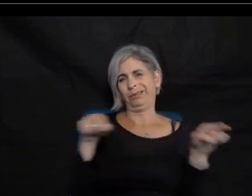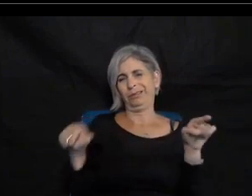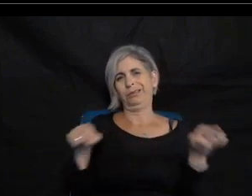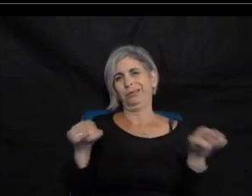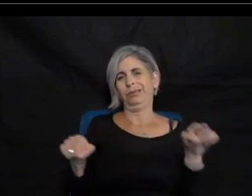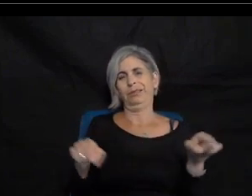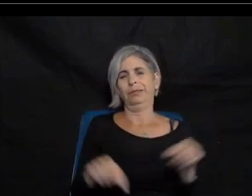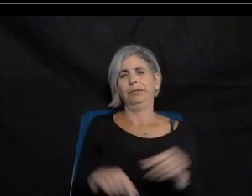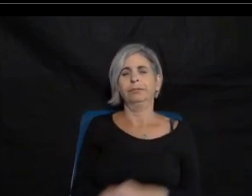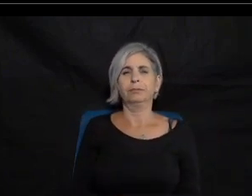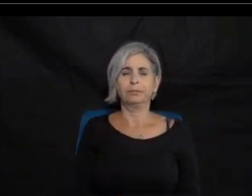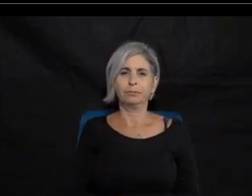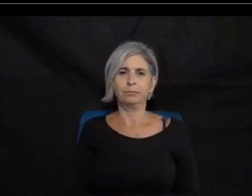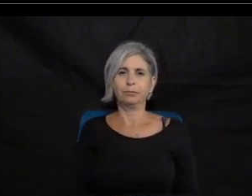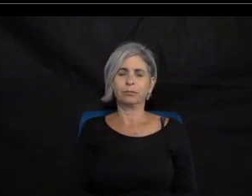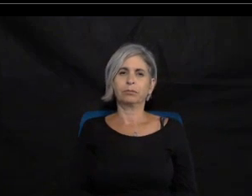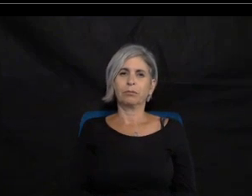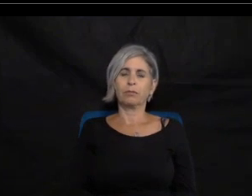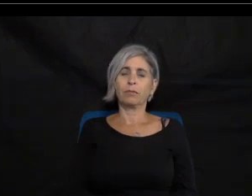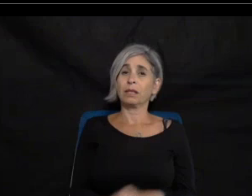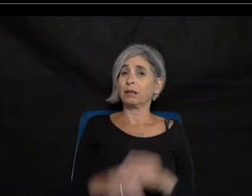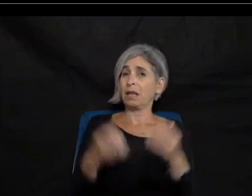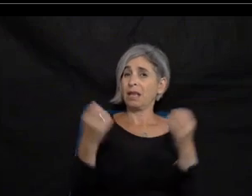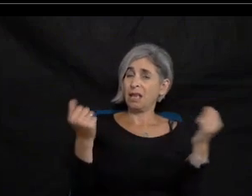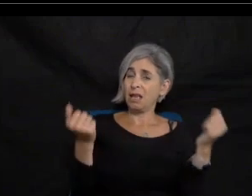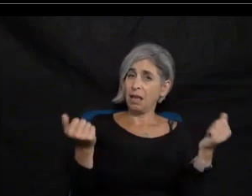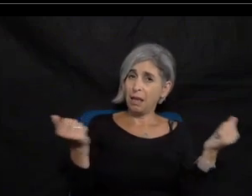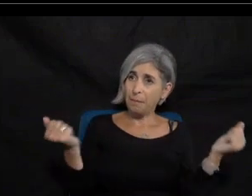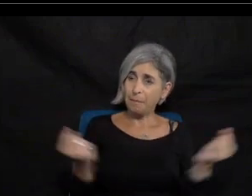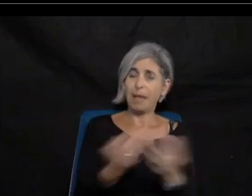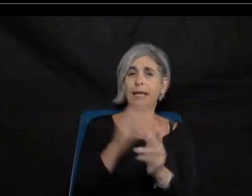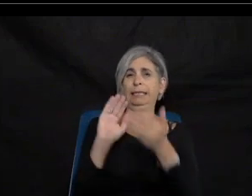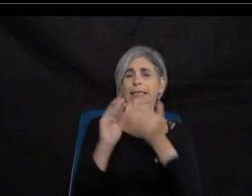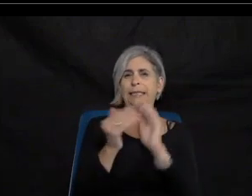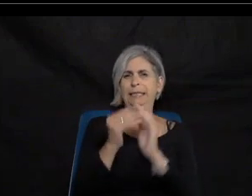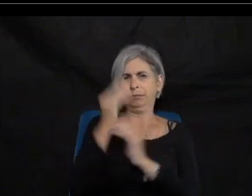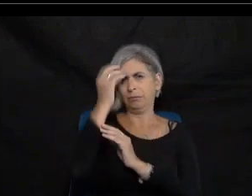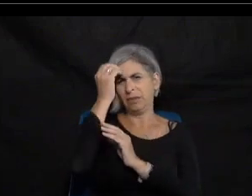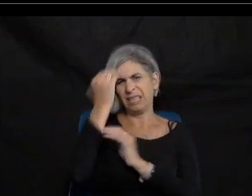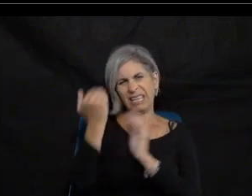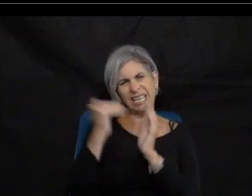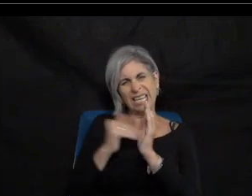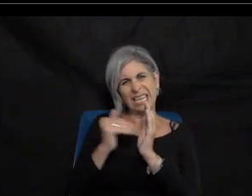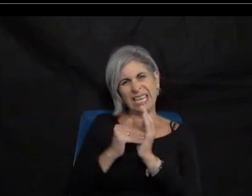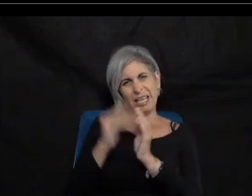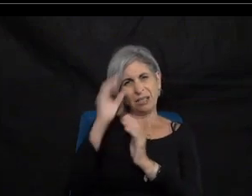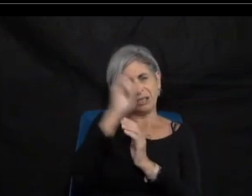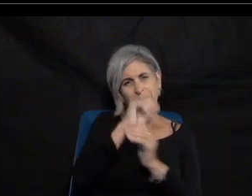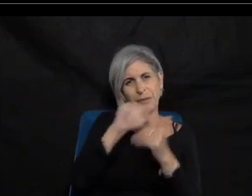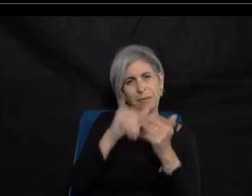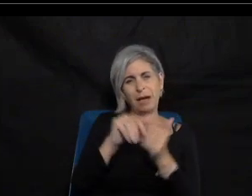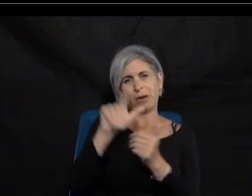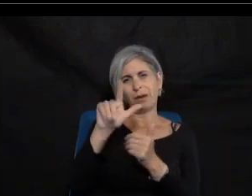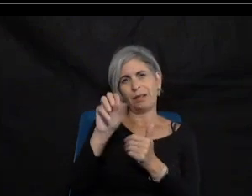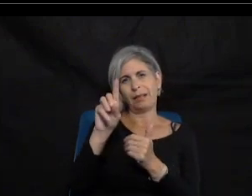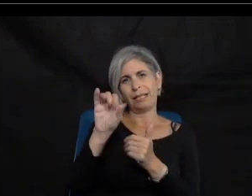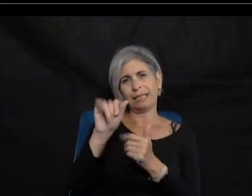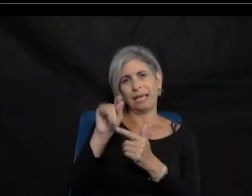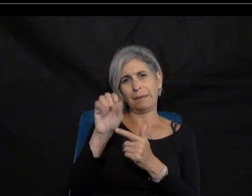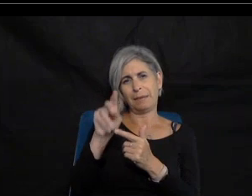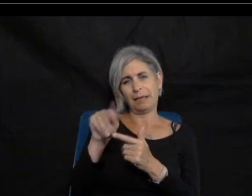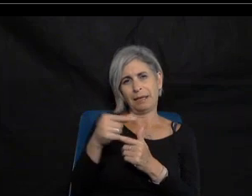on the investment for the oak tree. And many cities in our region are reconsidering their assumptions about landscaping for this reason and